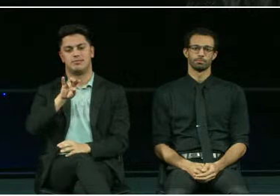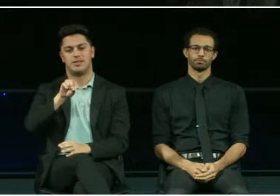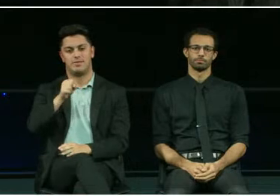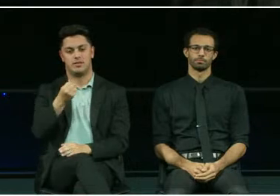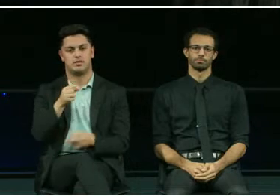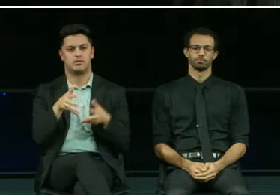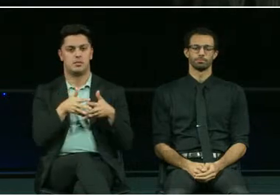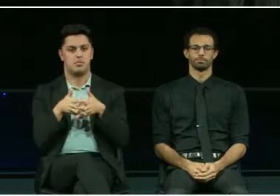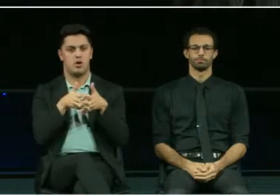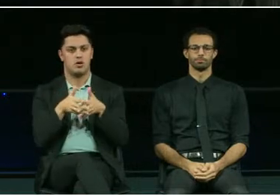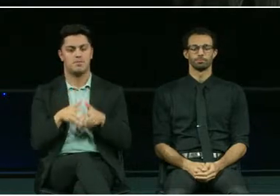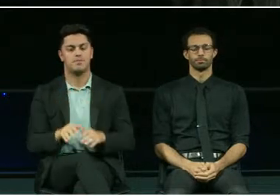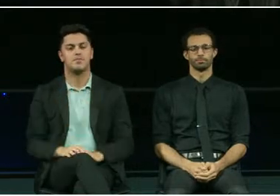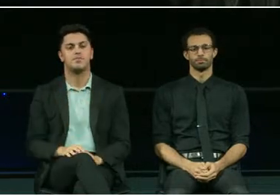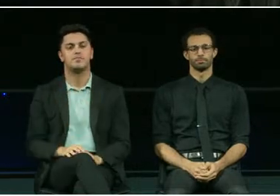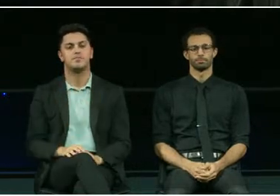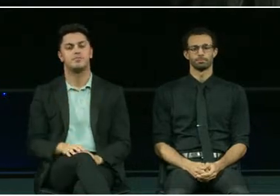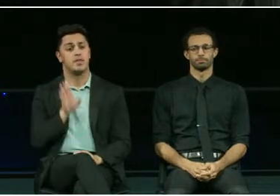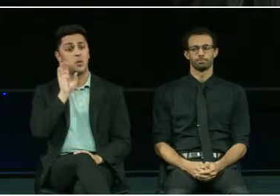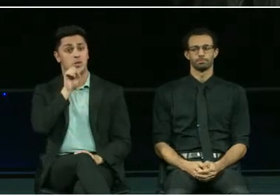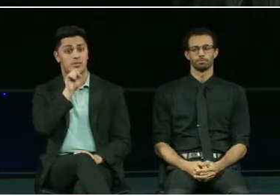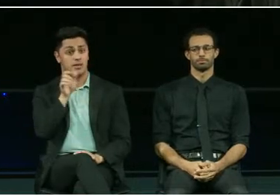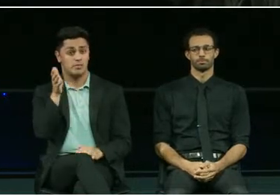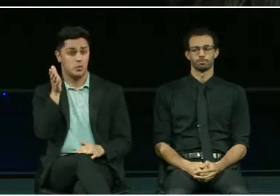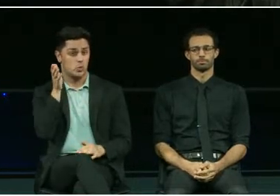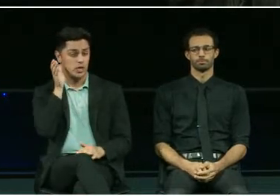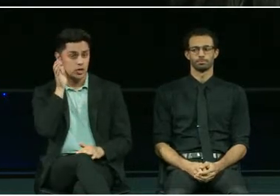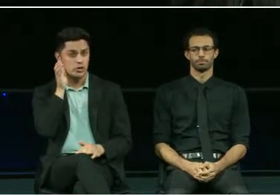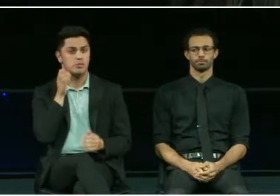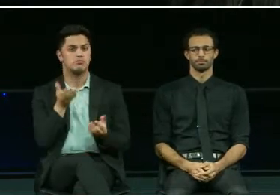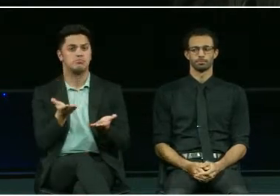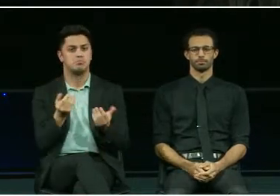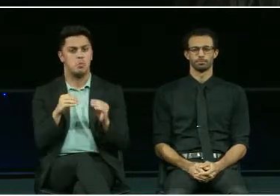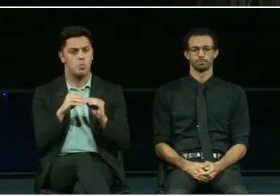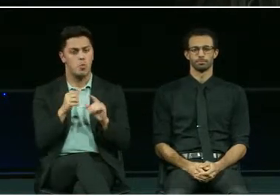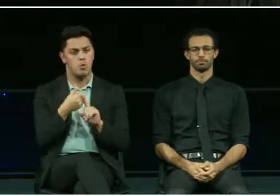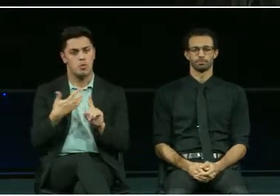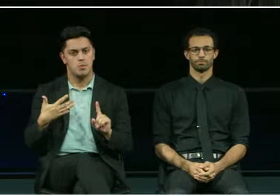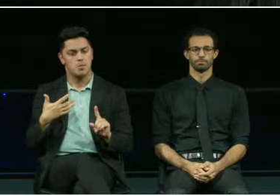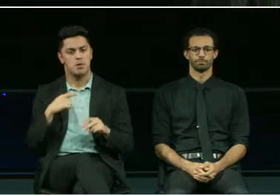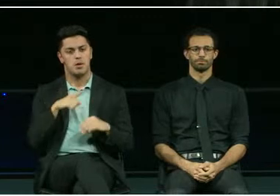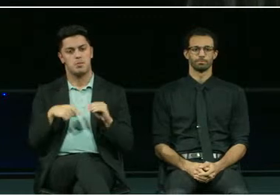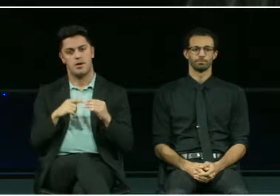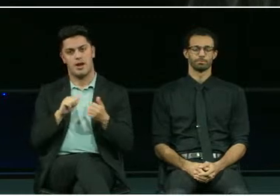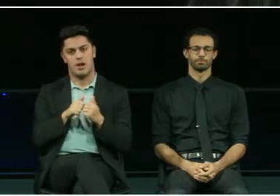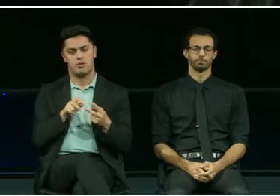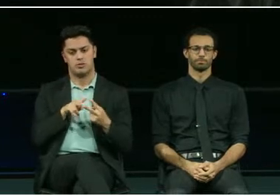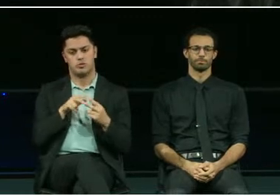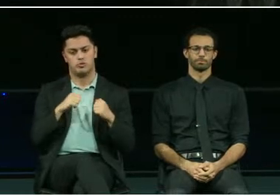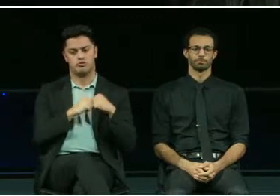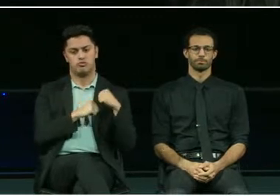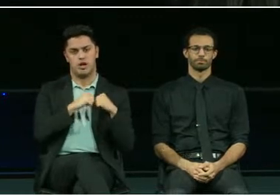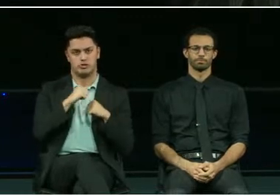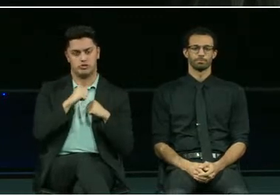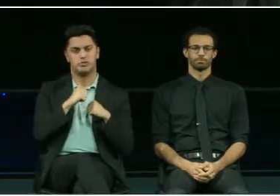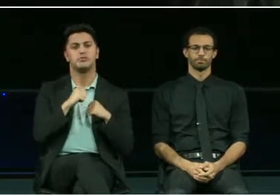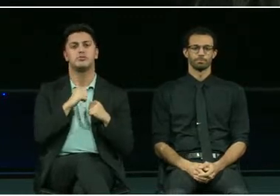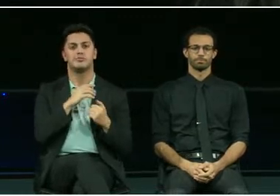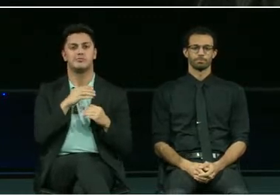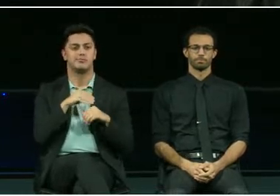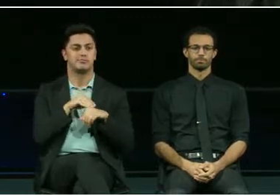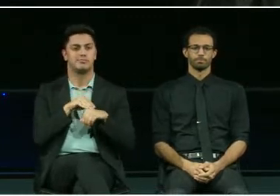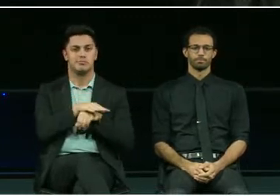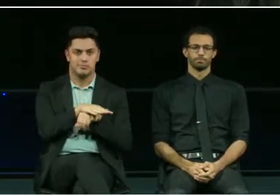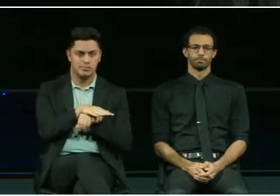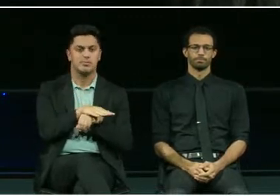America. And I would love to hear a little bit about how these two structures, in your view, factor into the